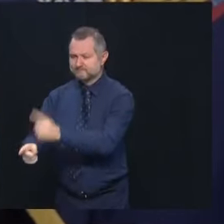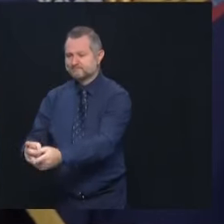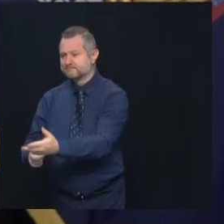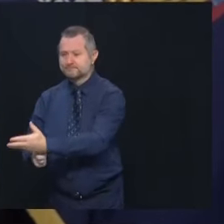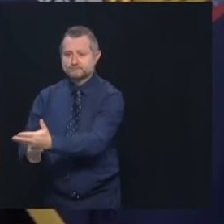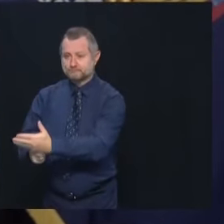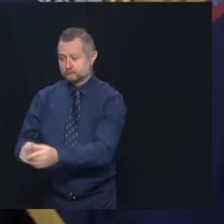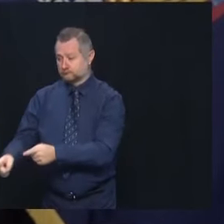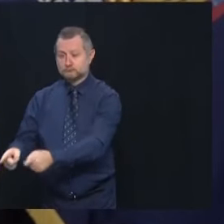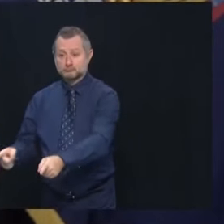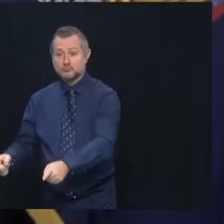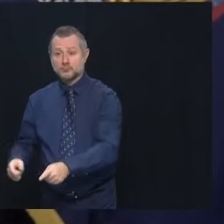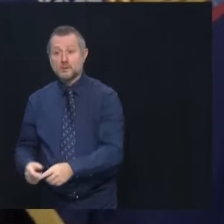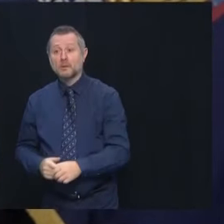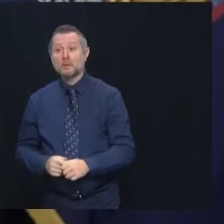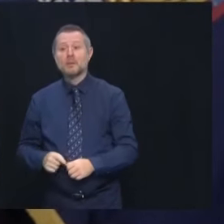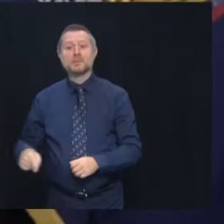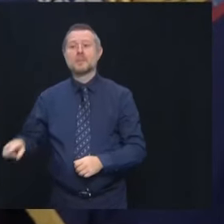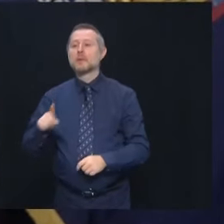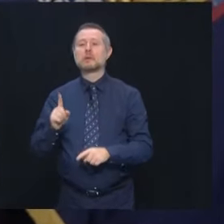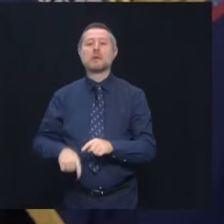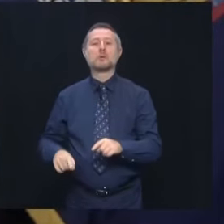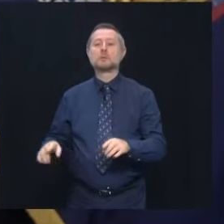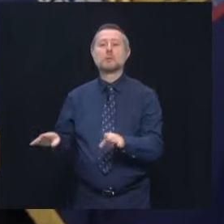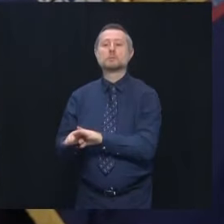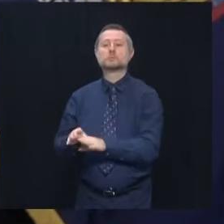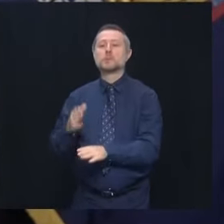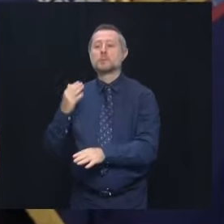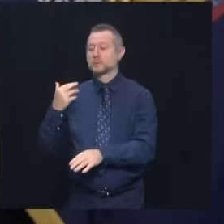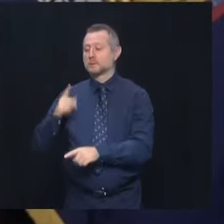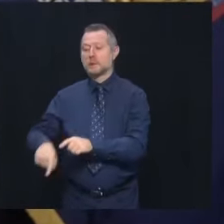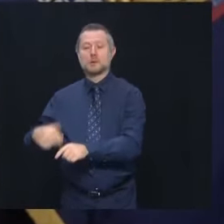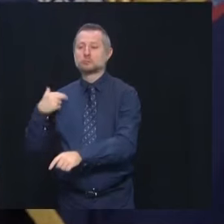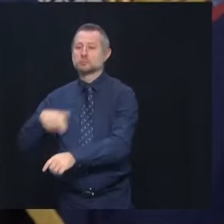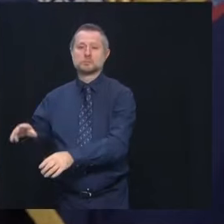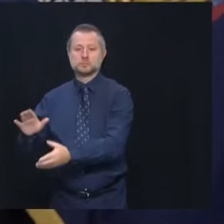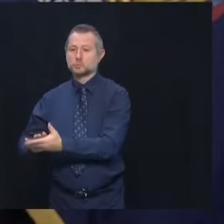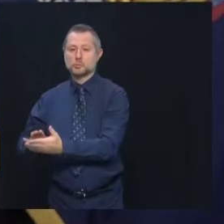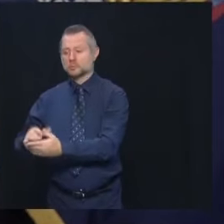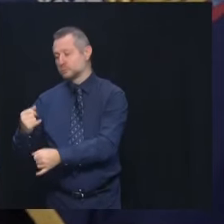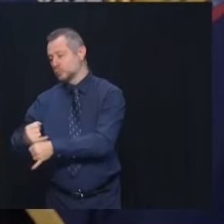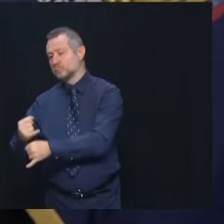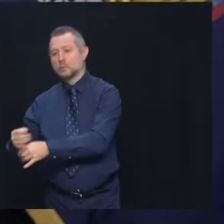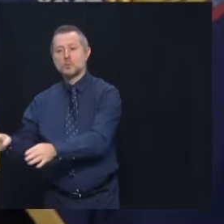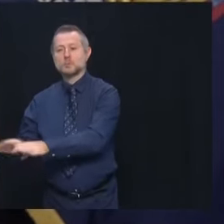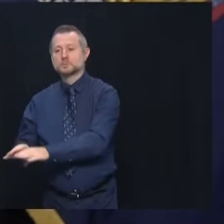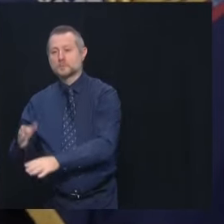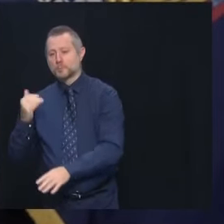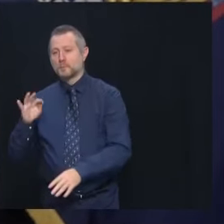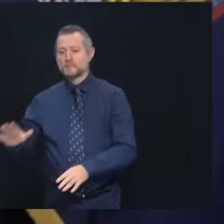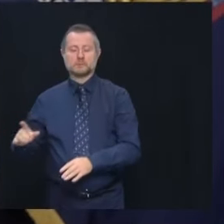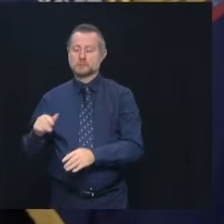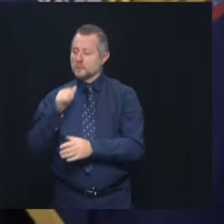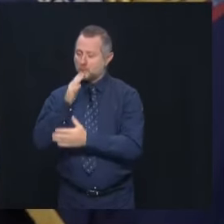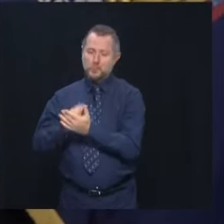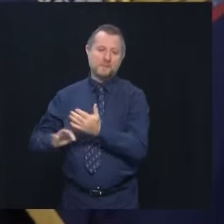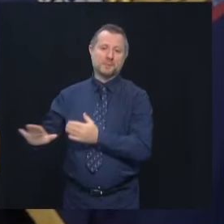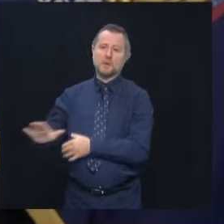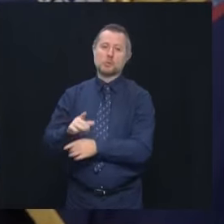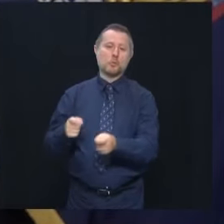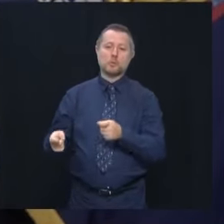don't close down religious institutions. It's not what they do. They don't close down